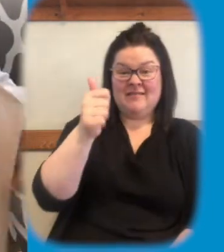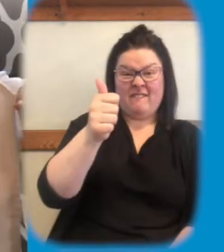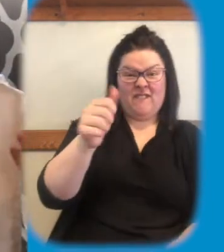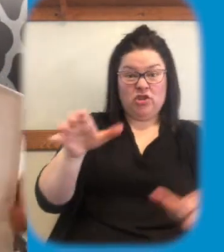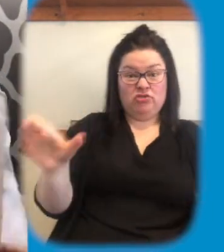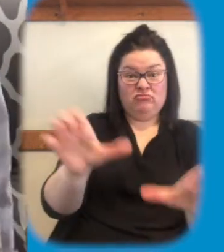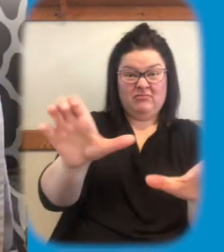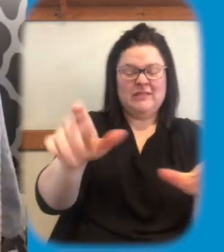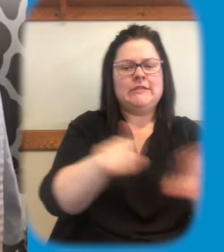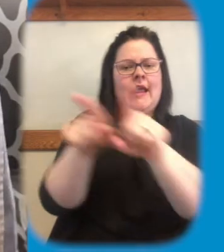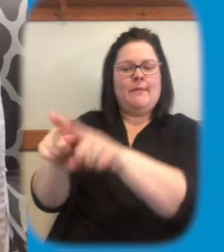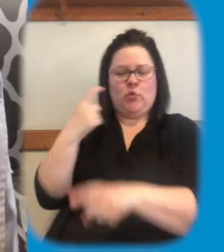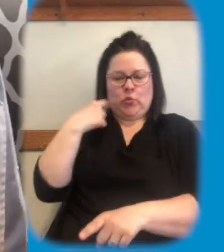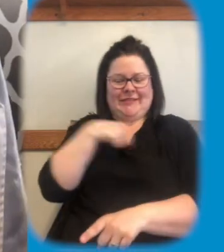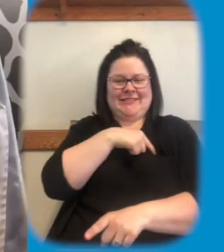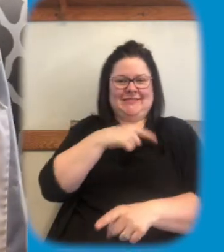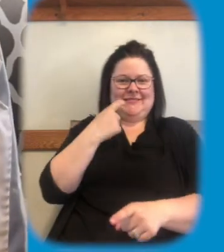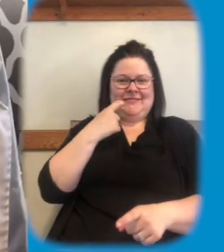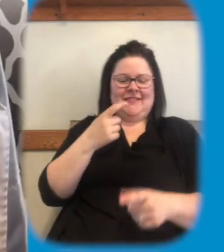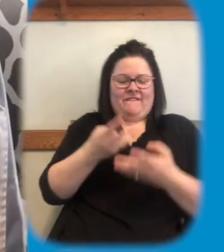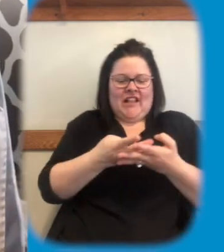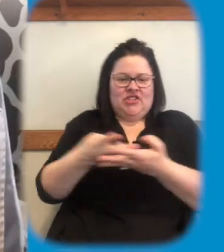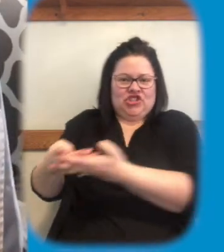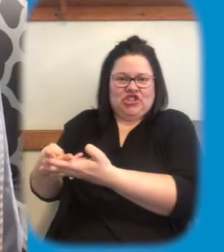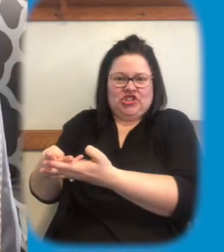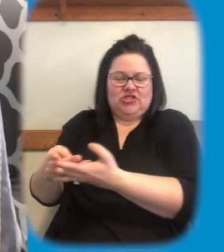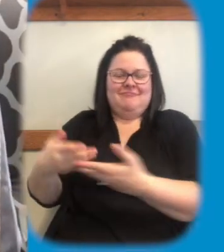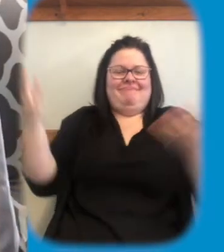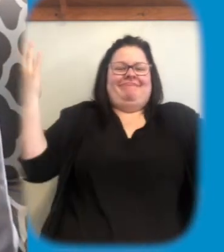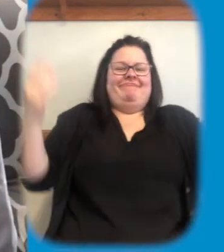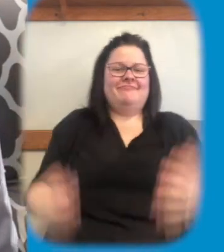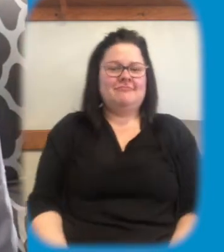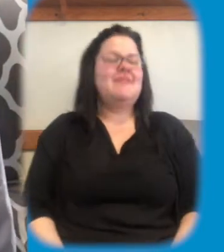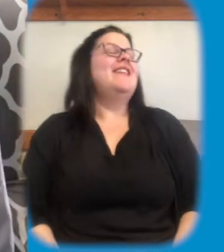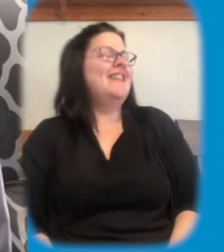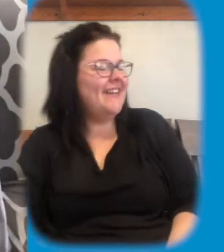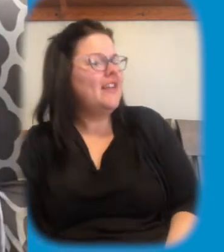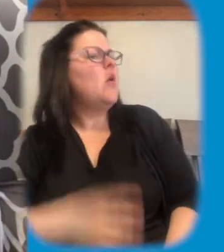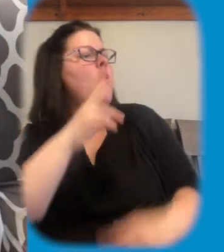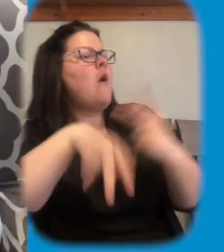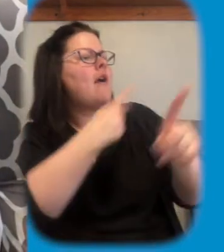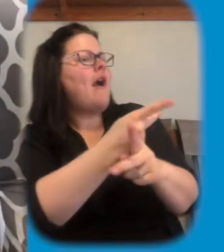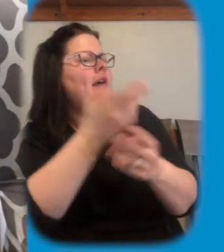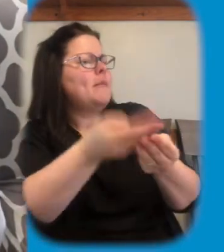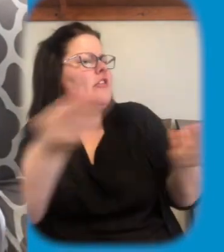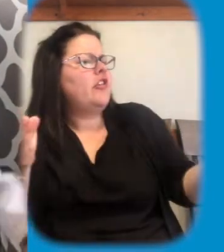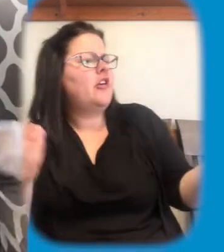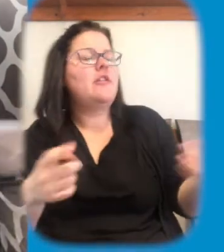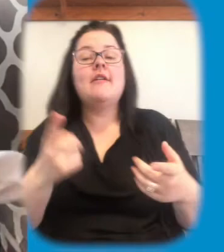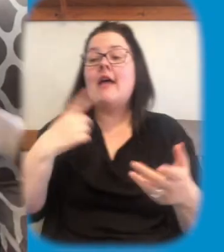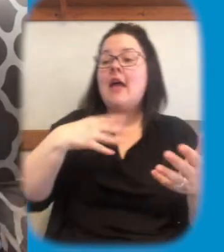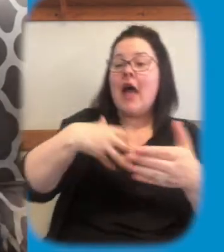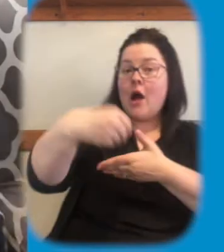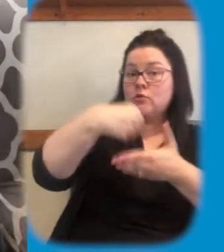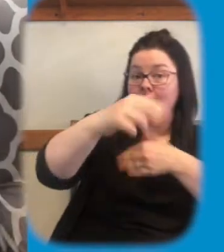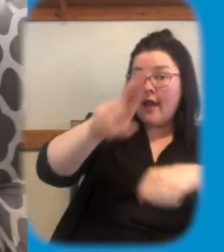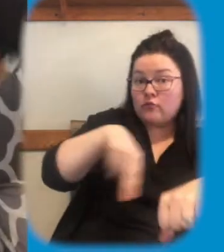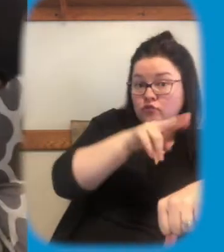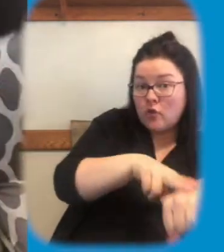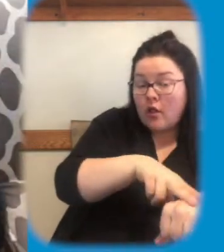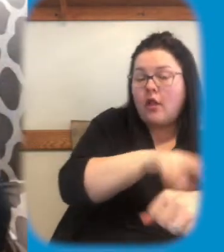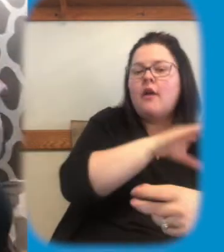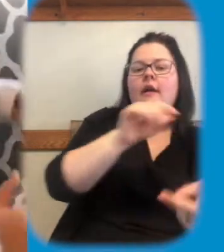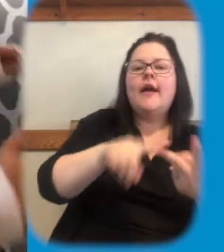Do what we just did with the filters. Done. Done. Using what kind of materials? Natural and